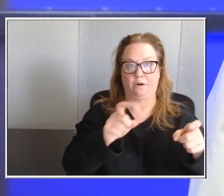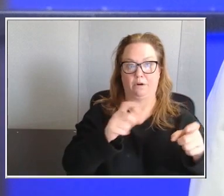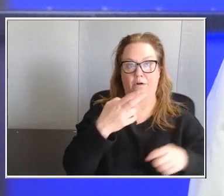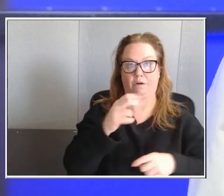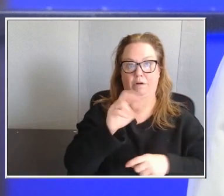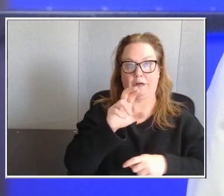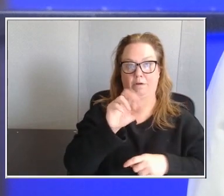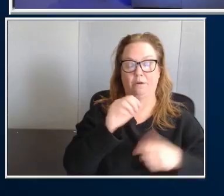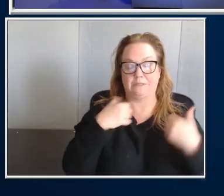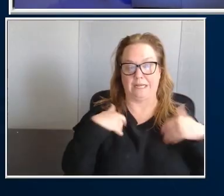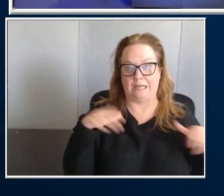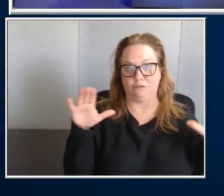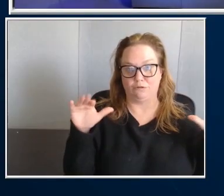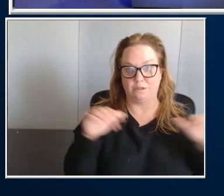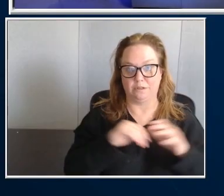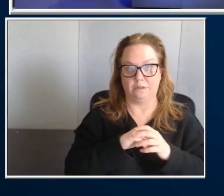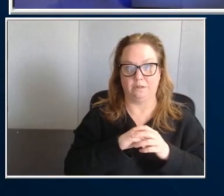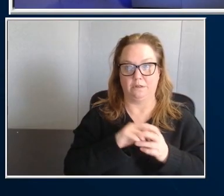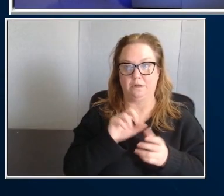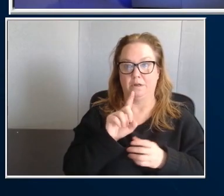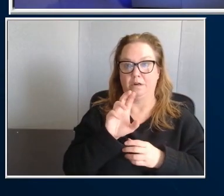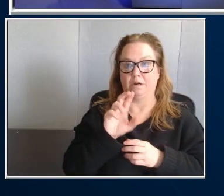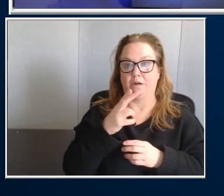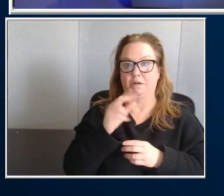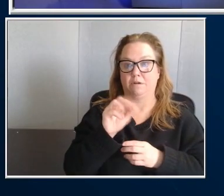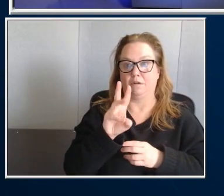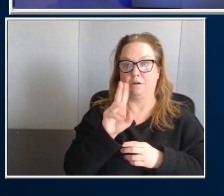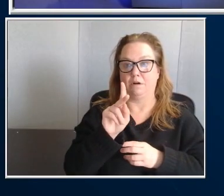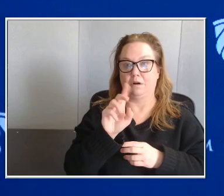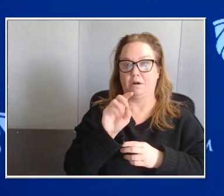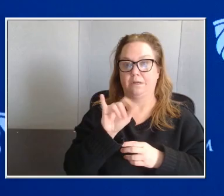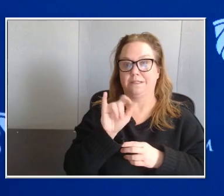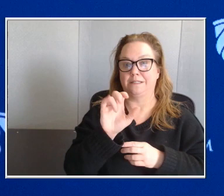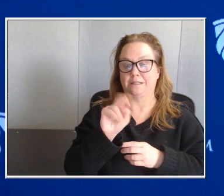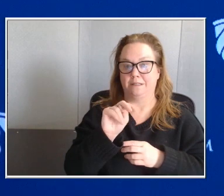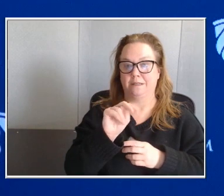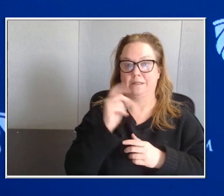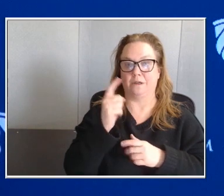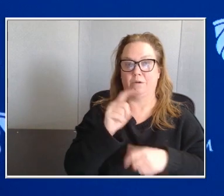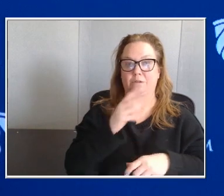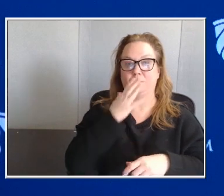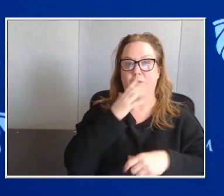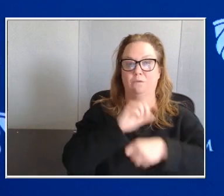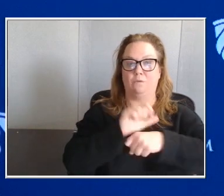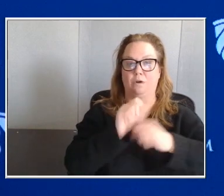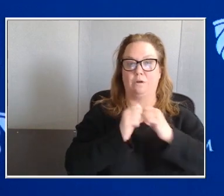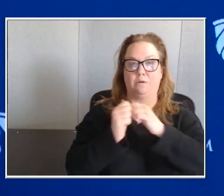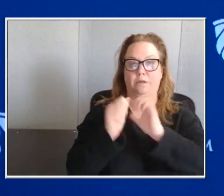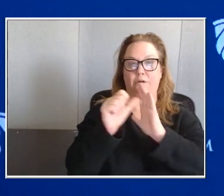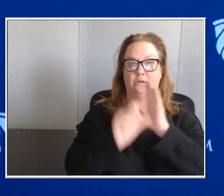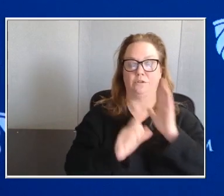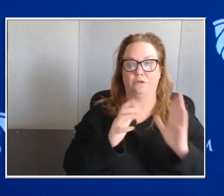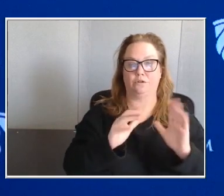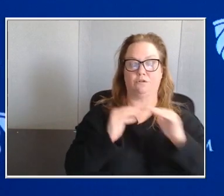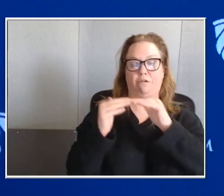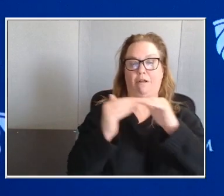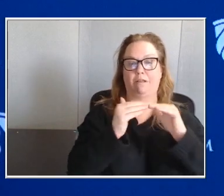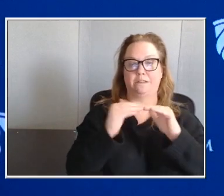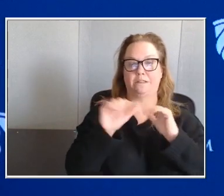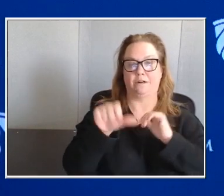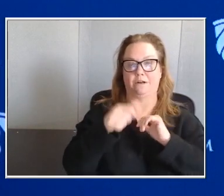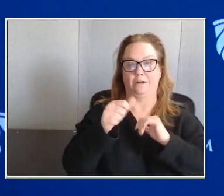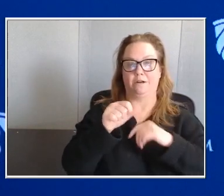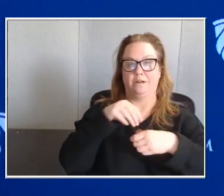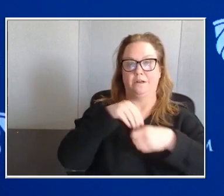angels. Dr. Hawkinson. Yeah, it's always good working with our surgical colleagues and our other internal